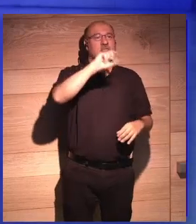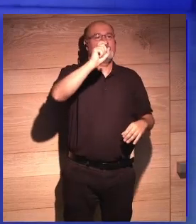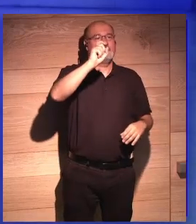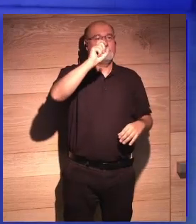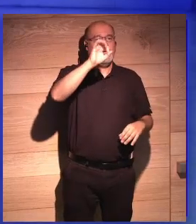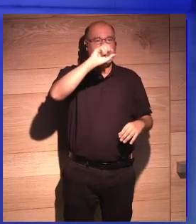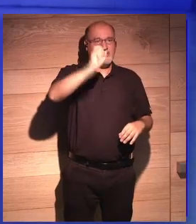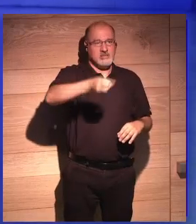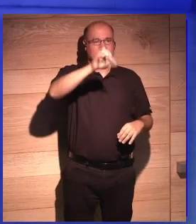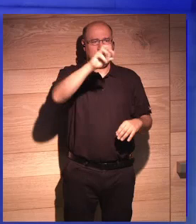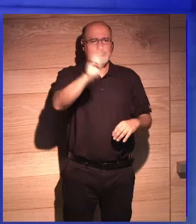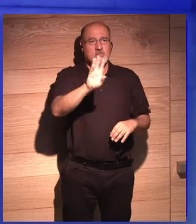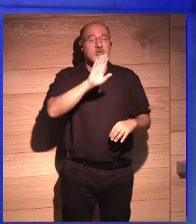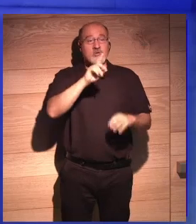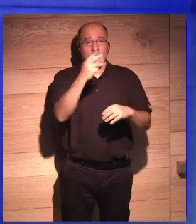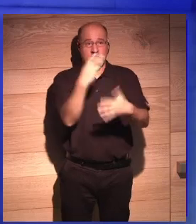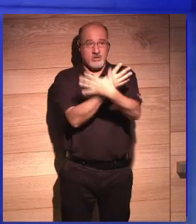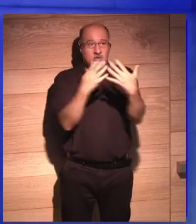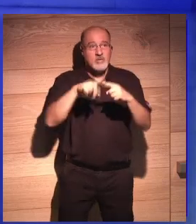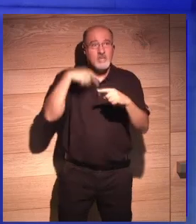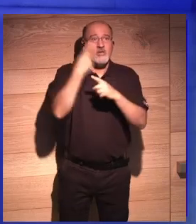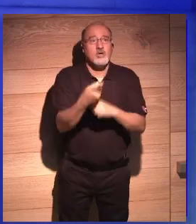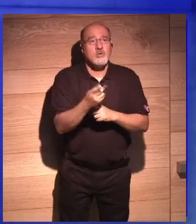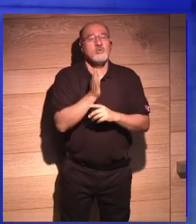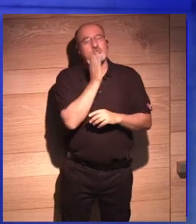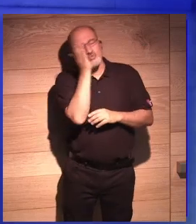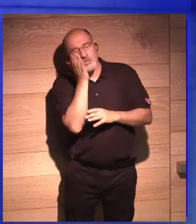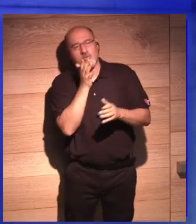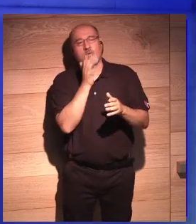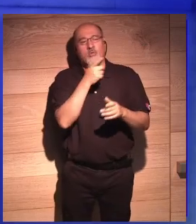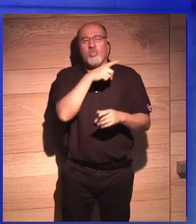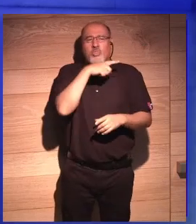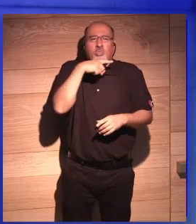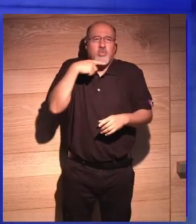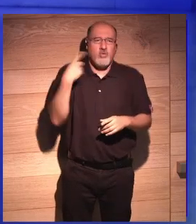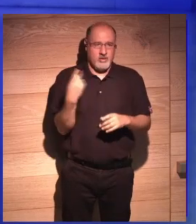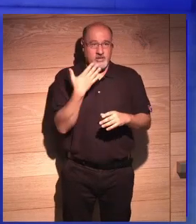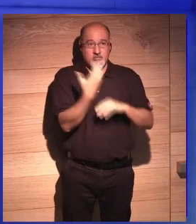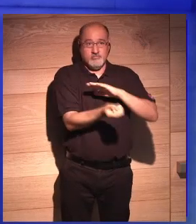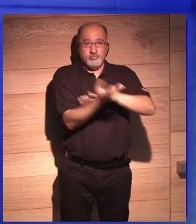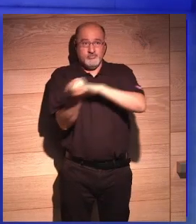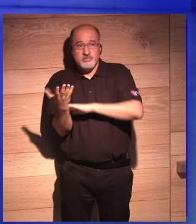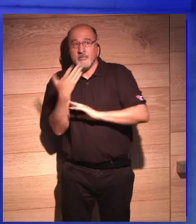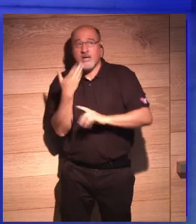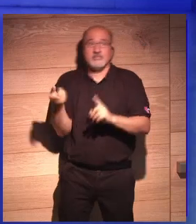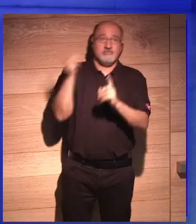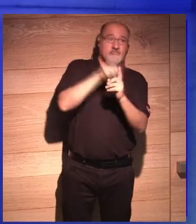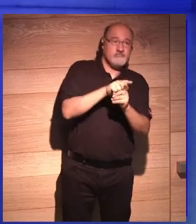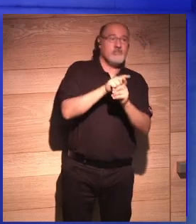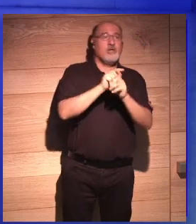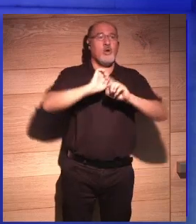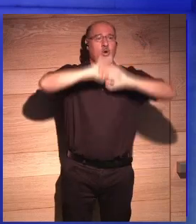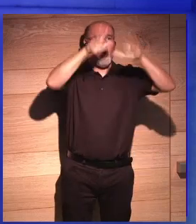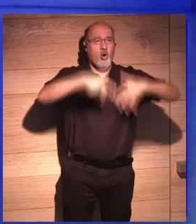to essentially develop shaders and allow the team to be diverse